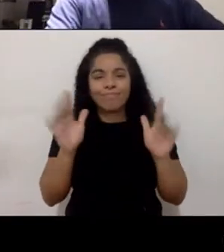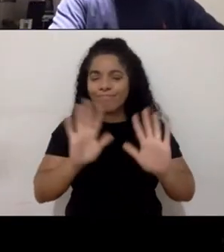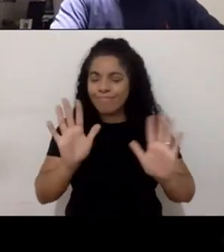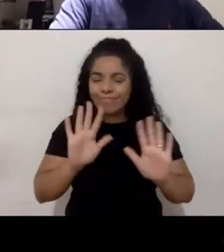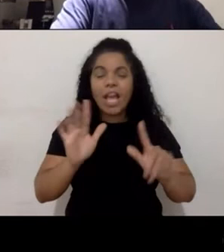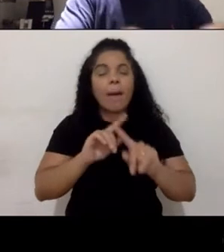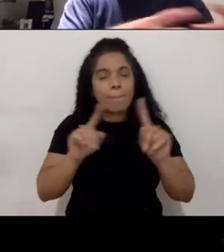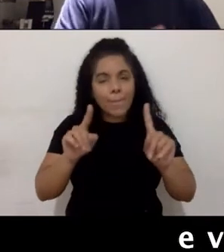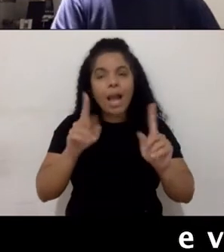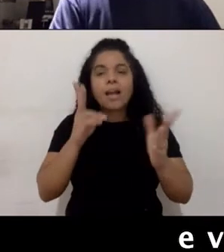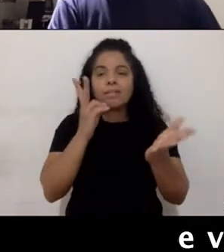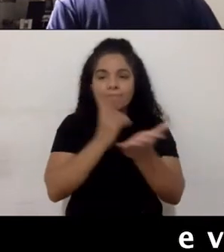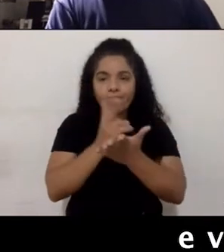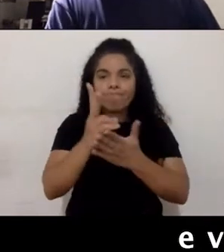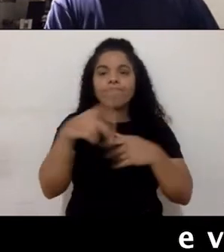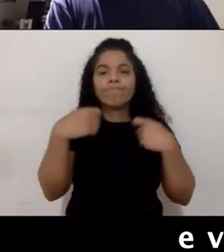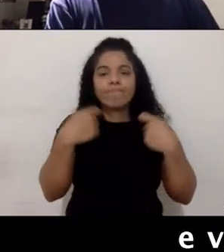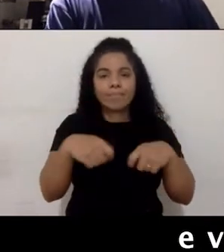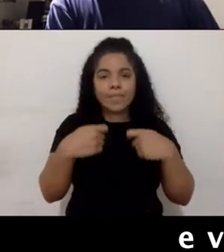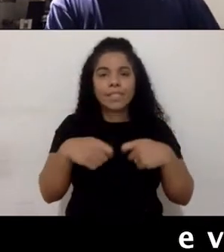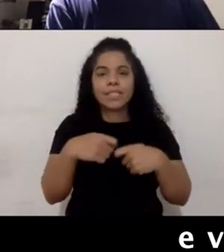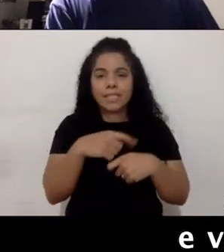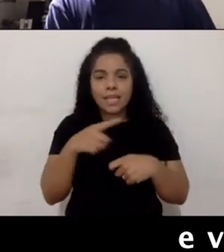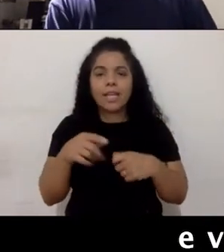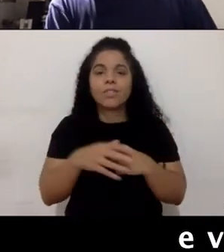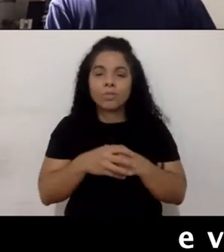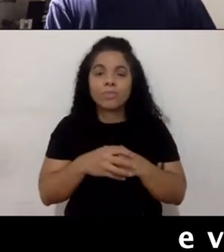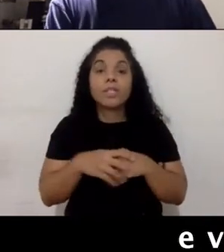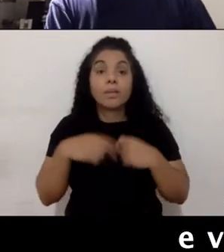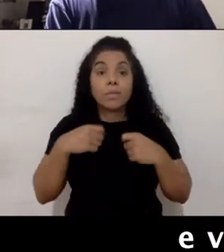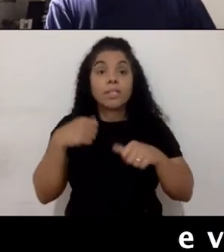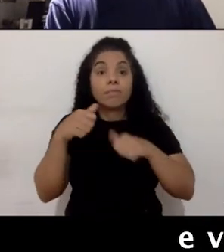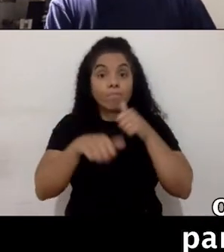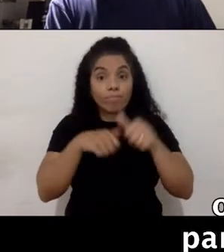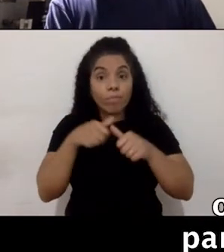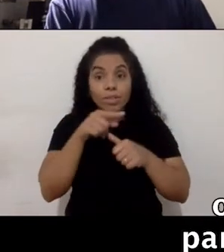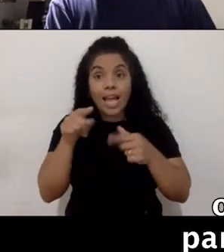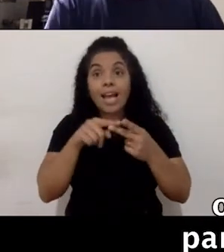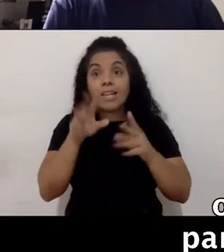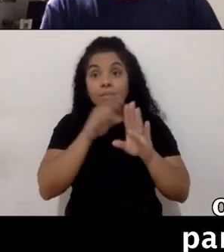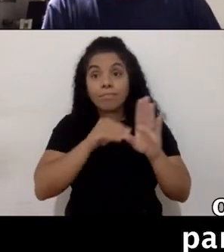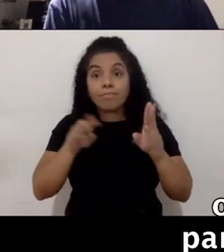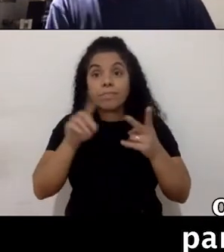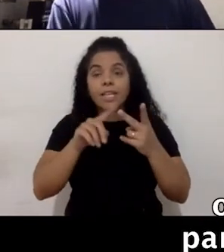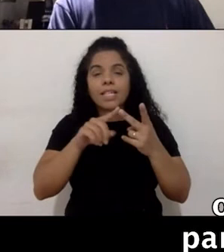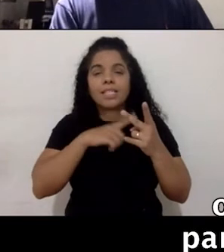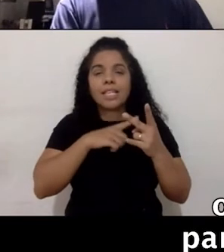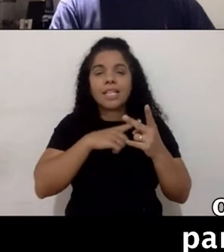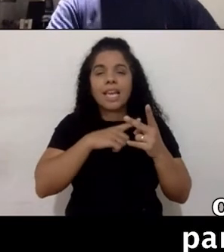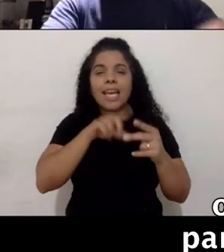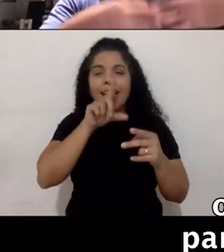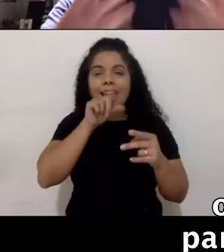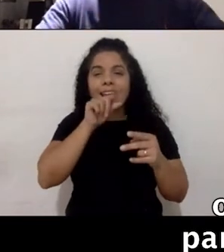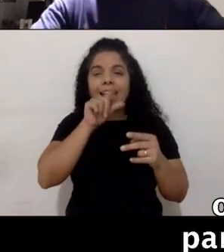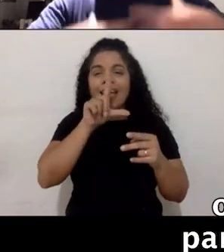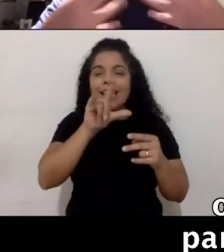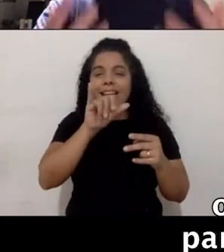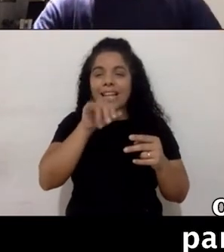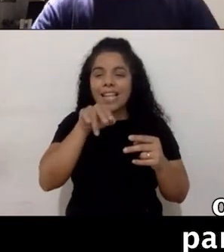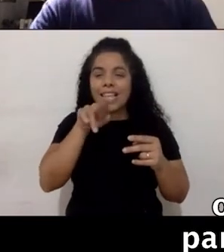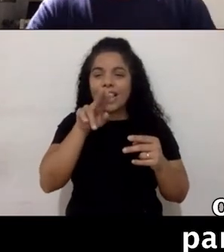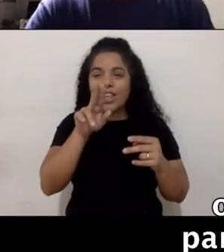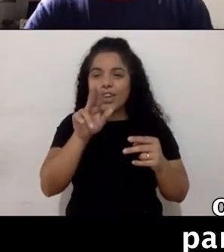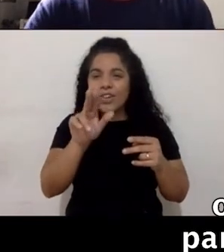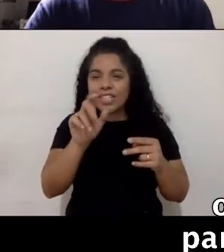they still need to kind of change those. They wanted to move them to Linux and to newer versions of the Java application servers, so that they can, keep